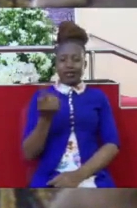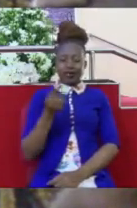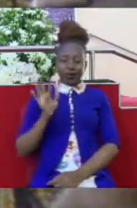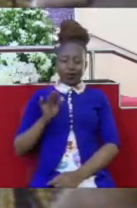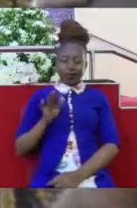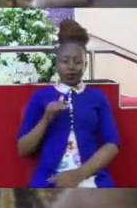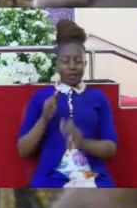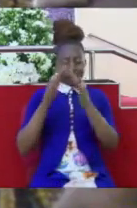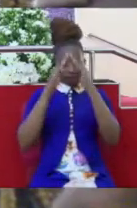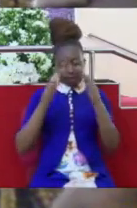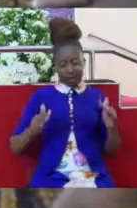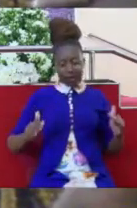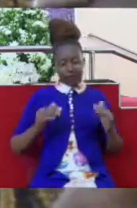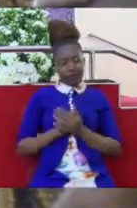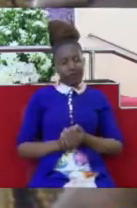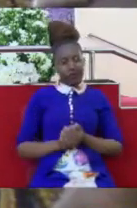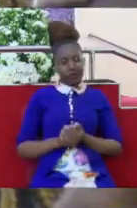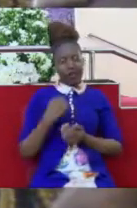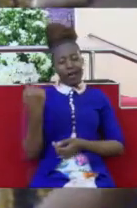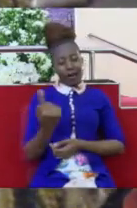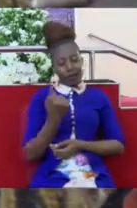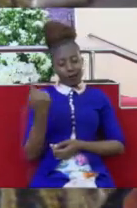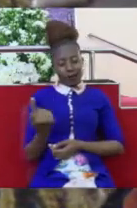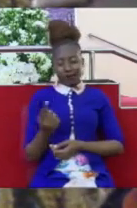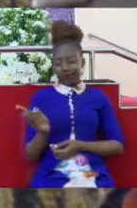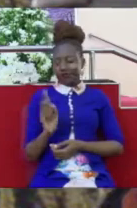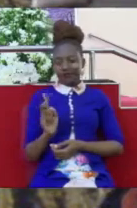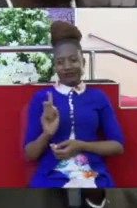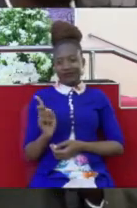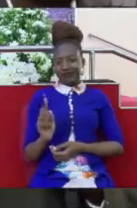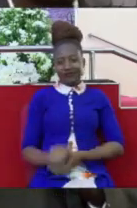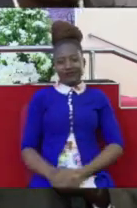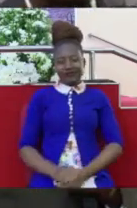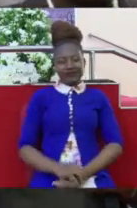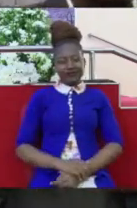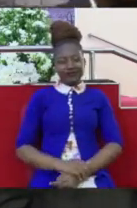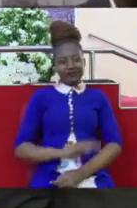single woman's. House. Alone.